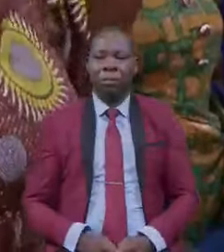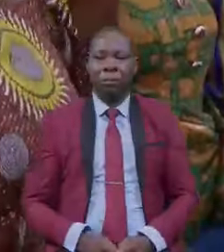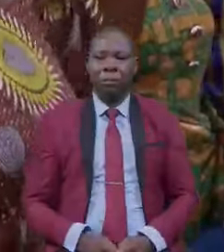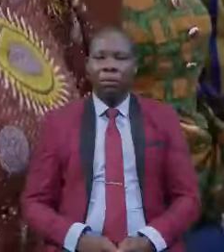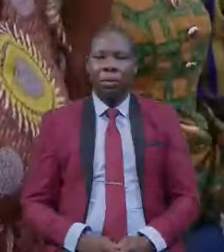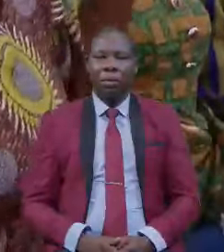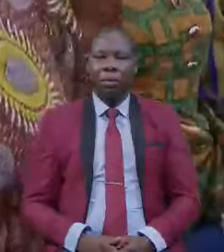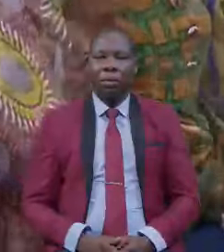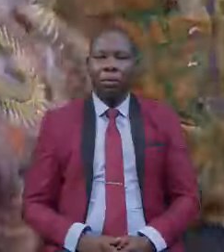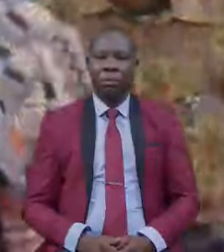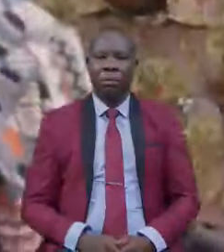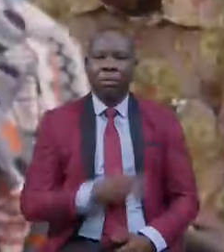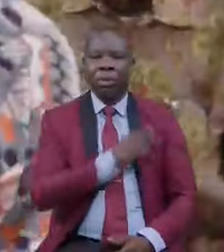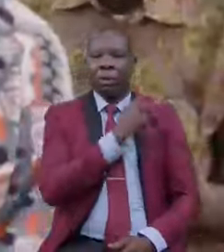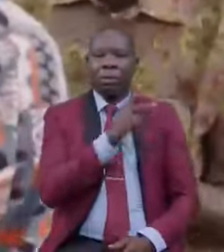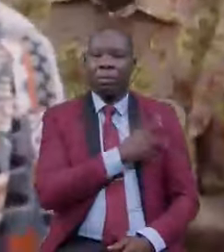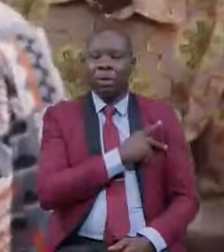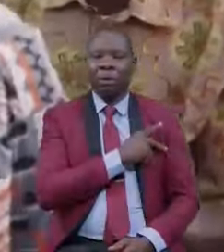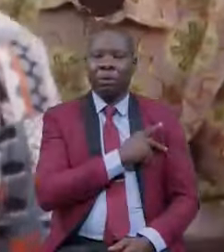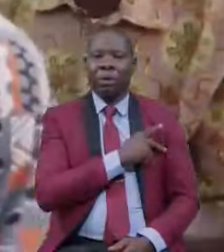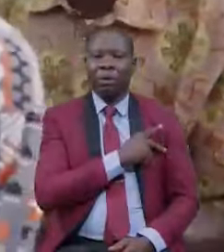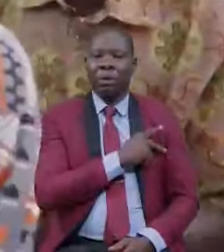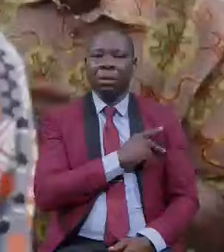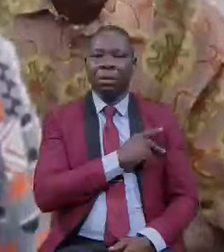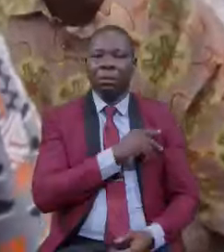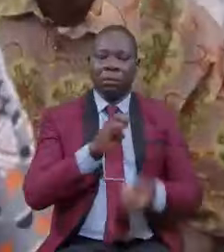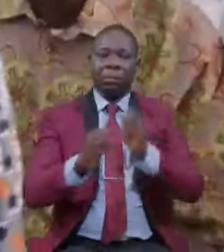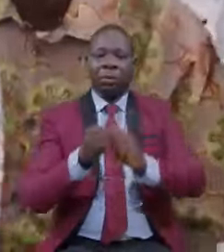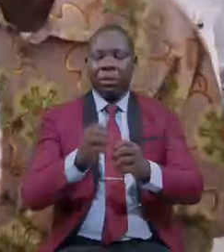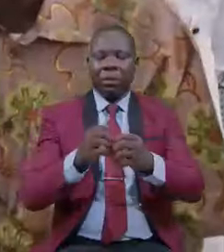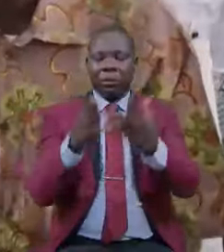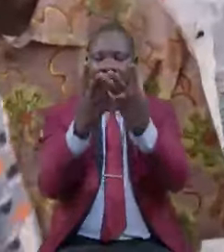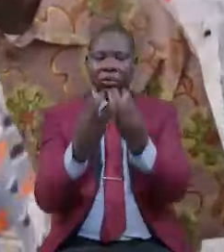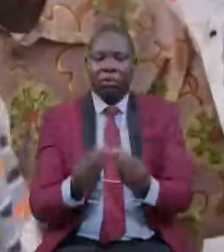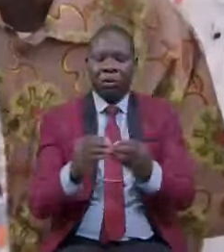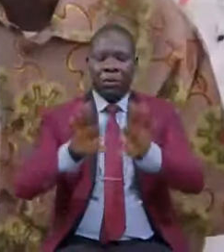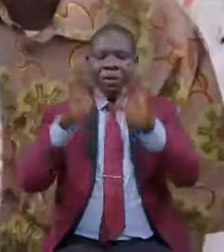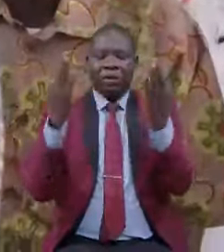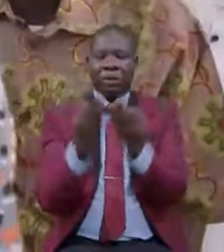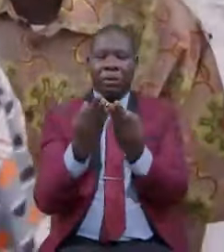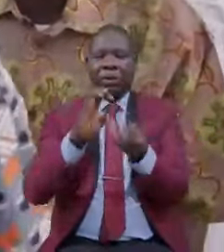Personal problems solved. Family problems solved.